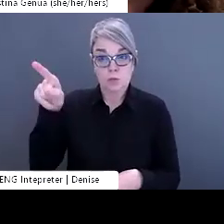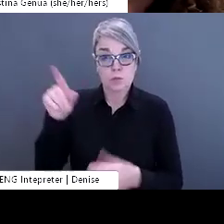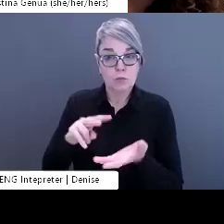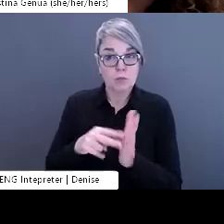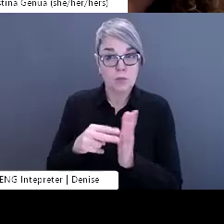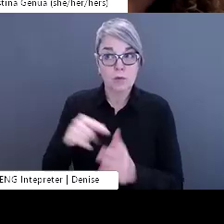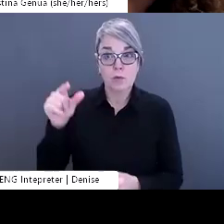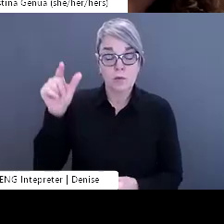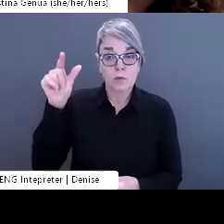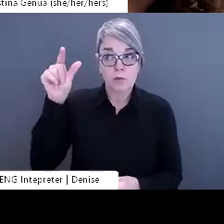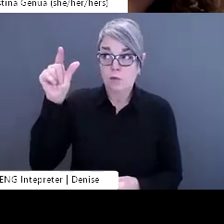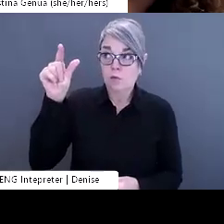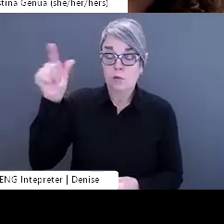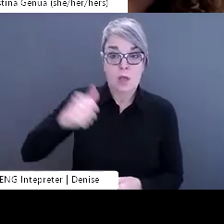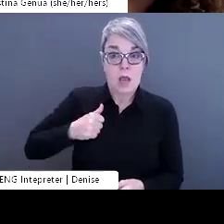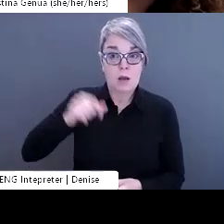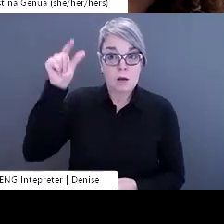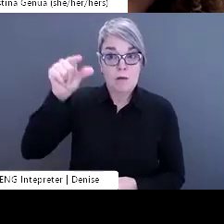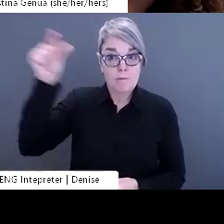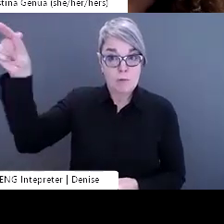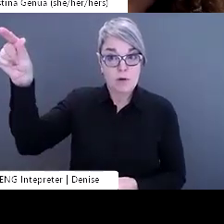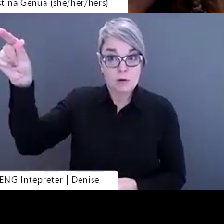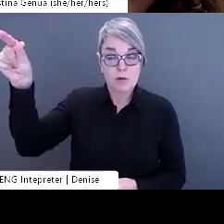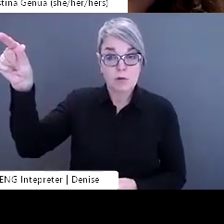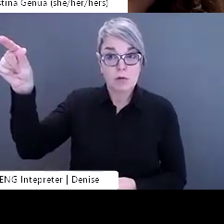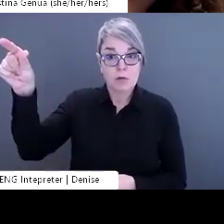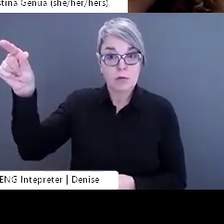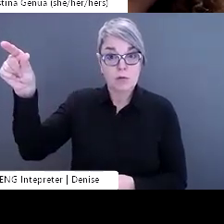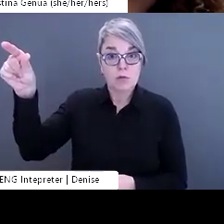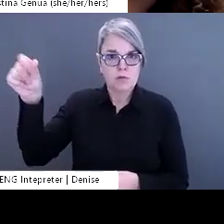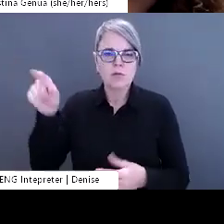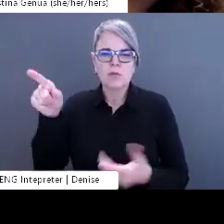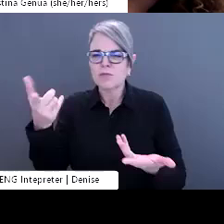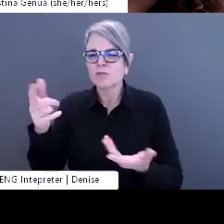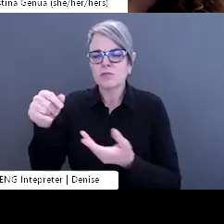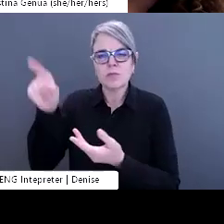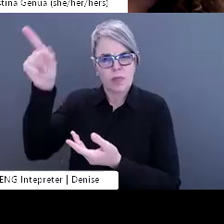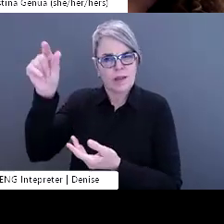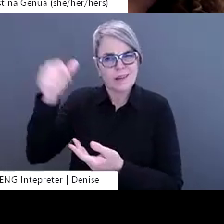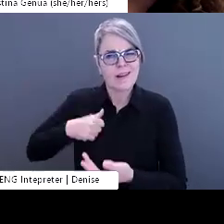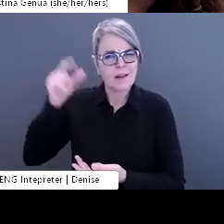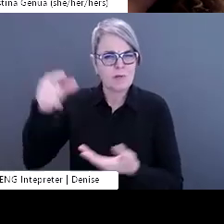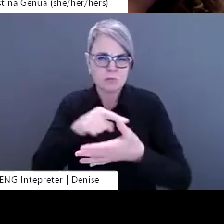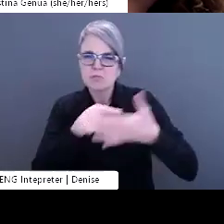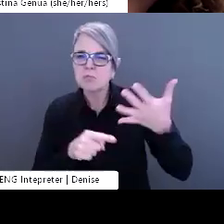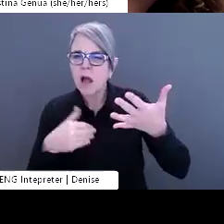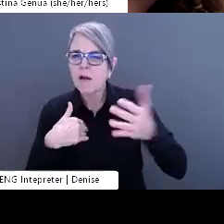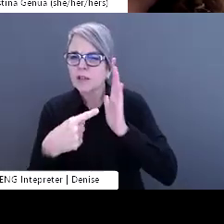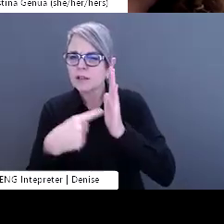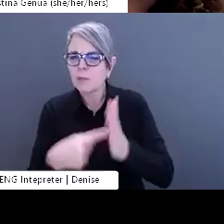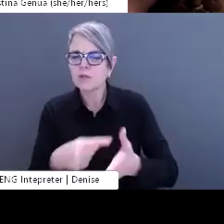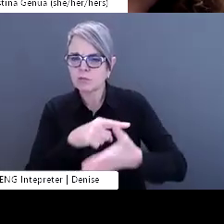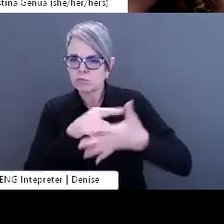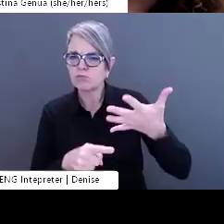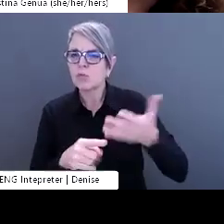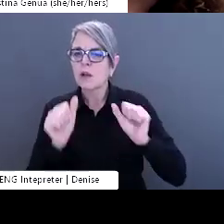from them specifically, then like if we go back, these are some of the examples that you would be able to cash at a